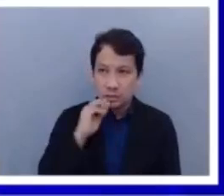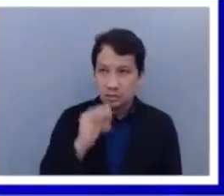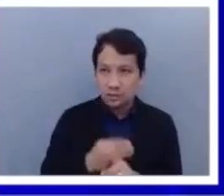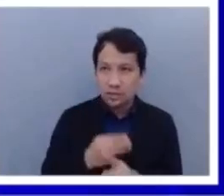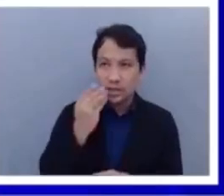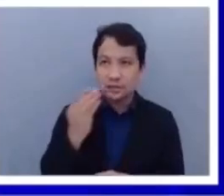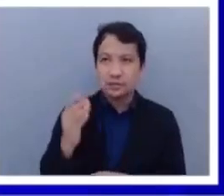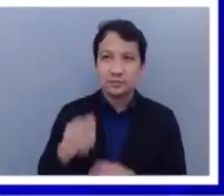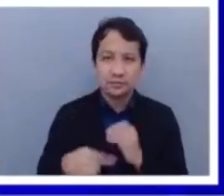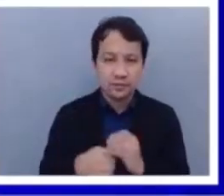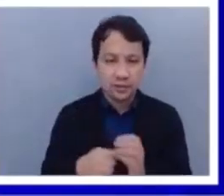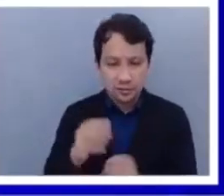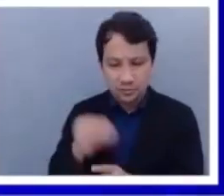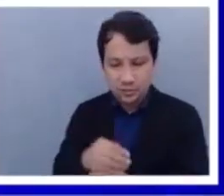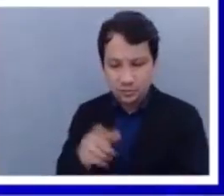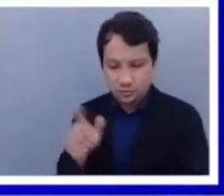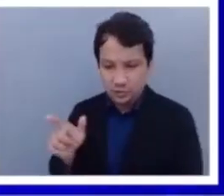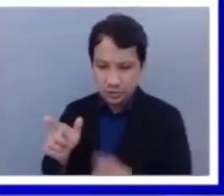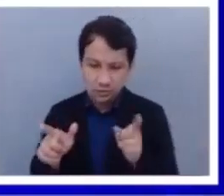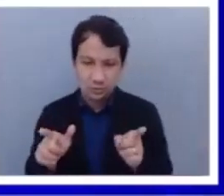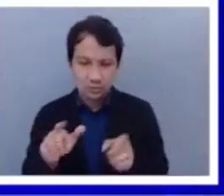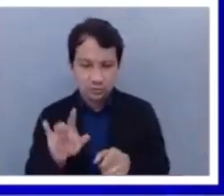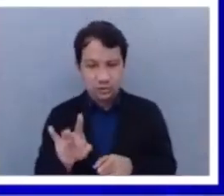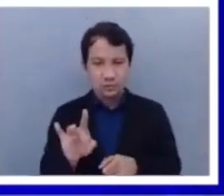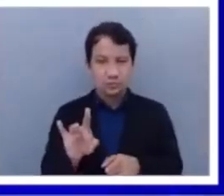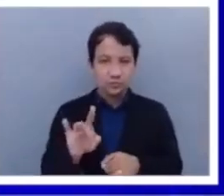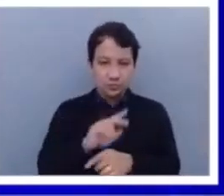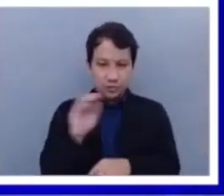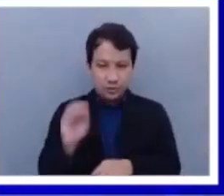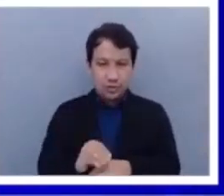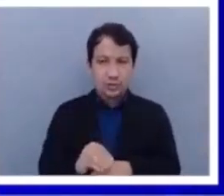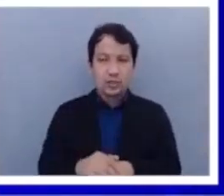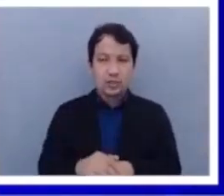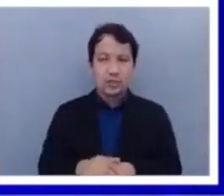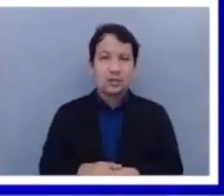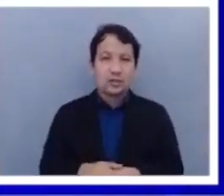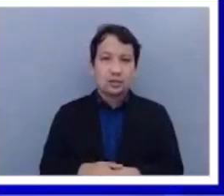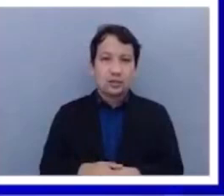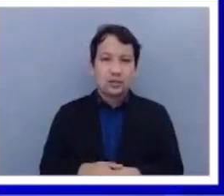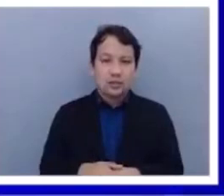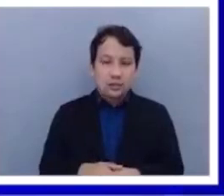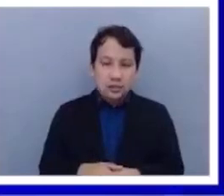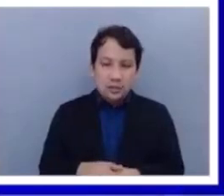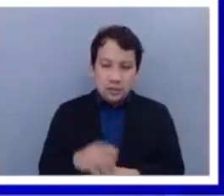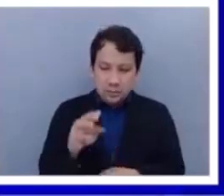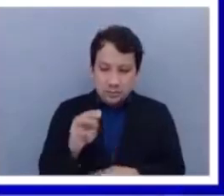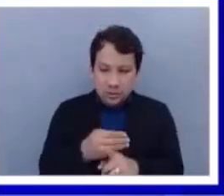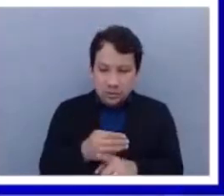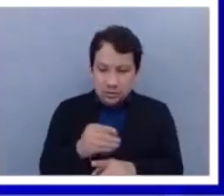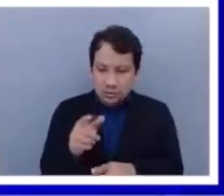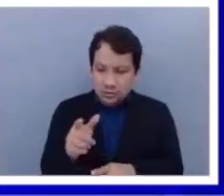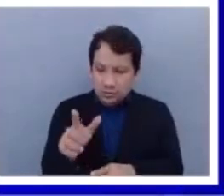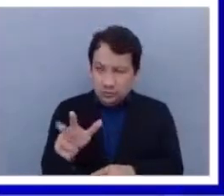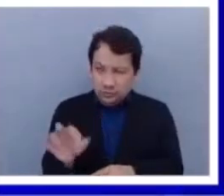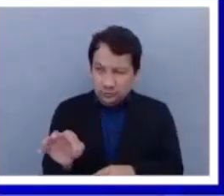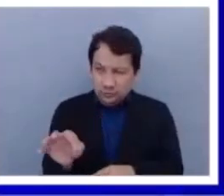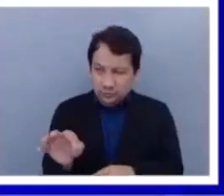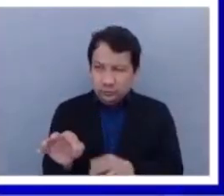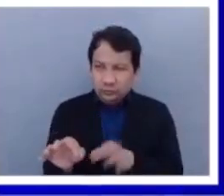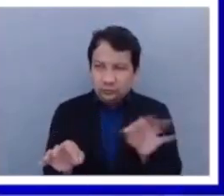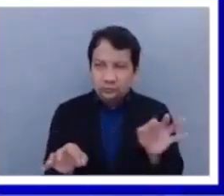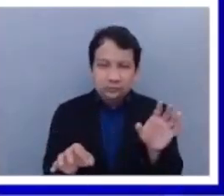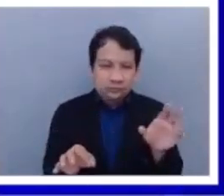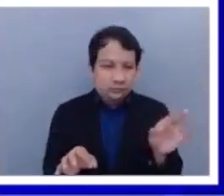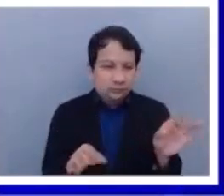February 34.8%, and then March is 39. Can you 39.8? Yun